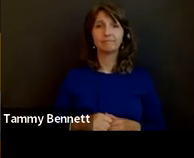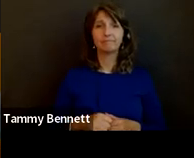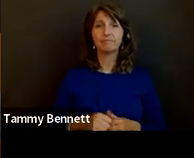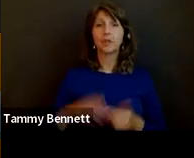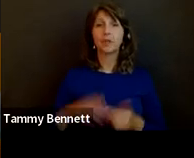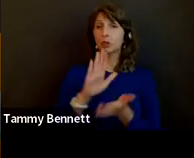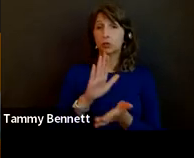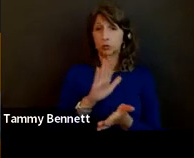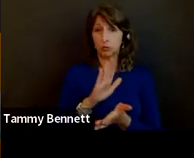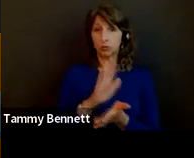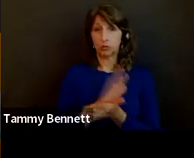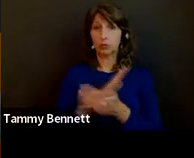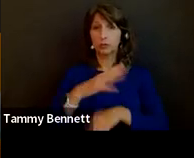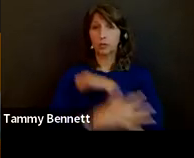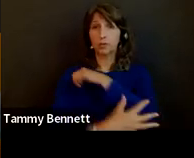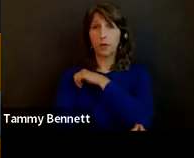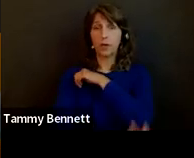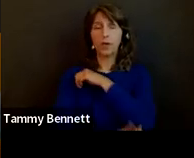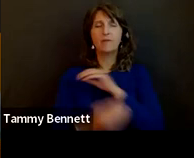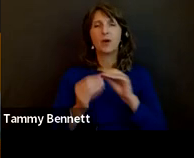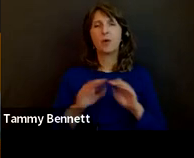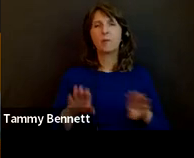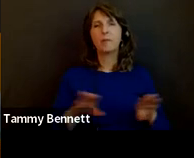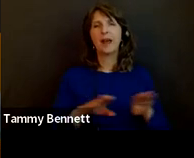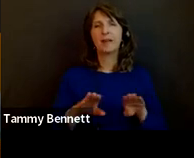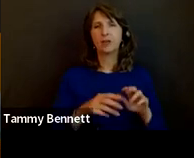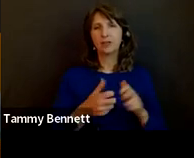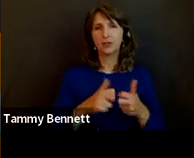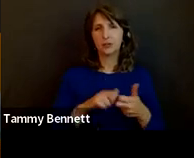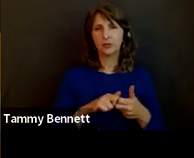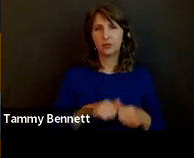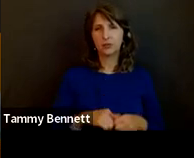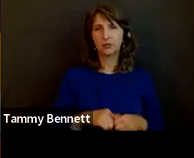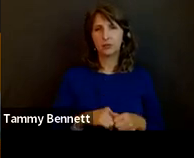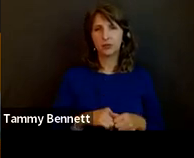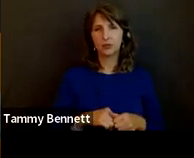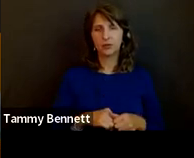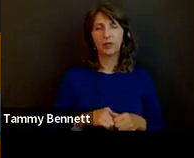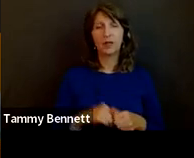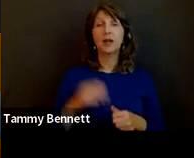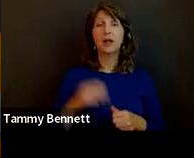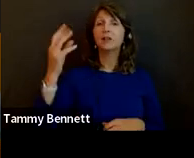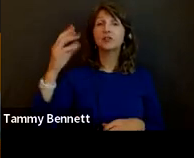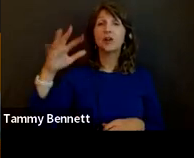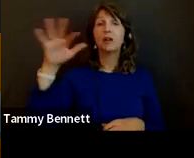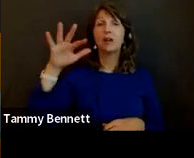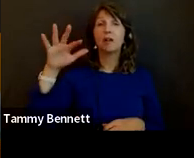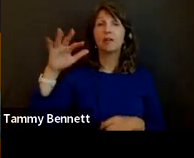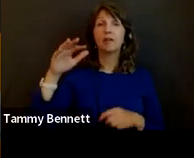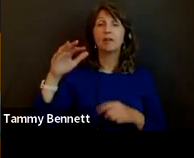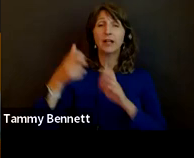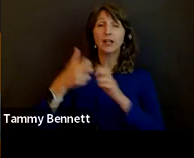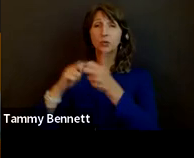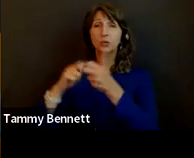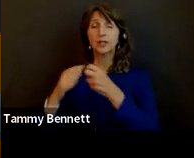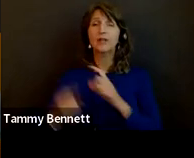that are more impoverished, they have behavioral issues. They have external environmental issues that impact the internal